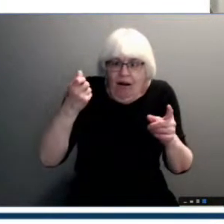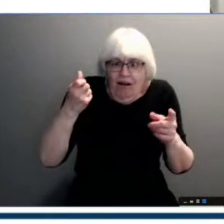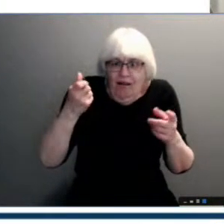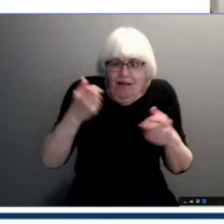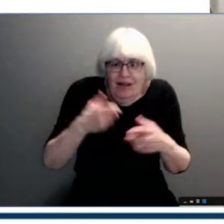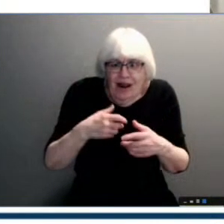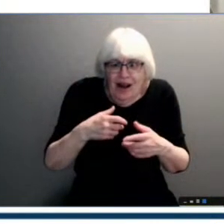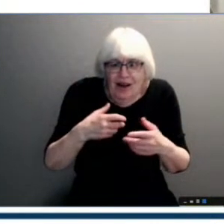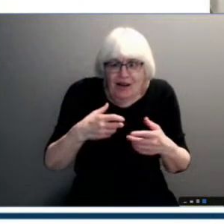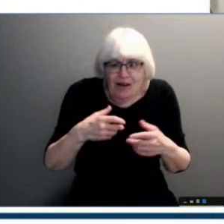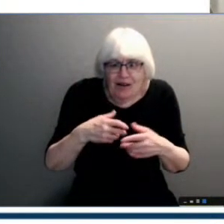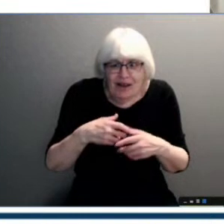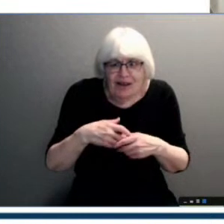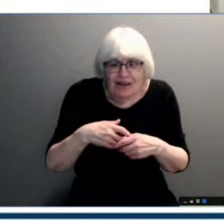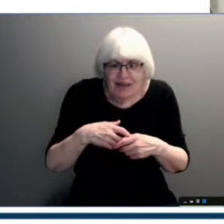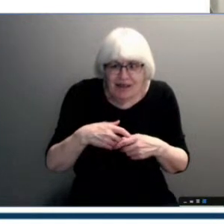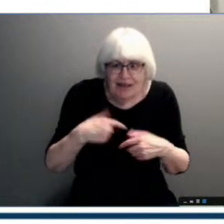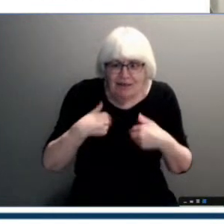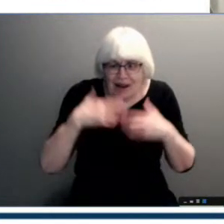as the case numbers surge?